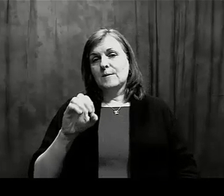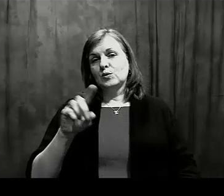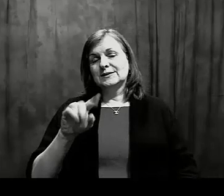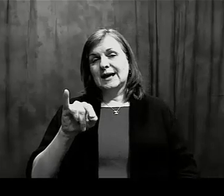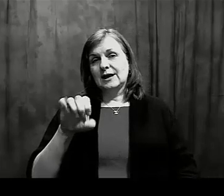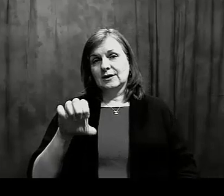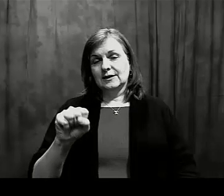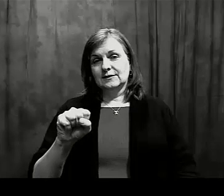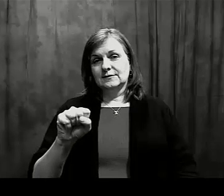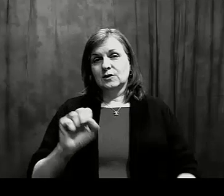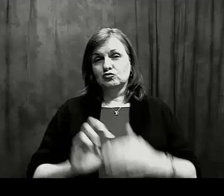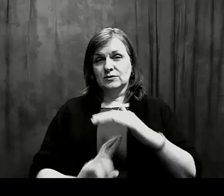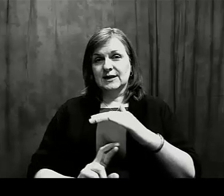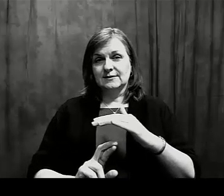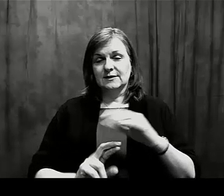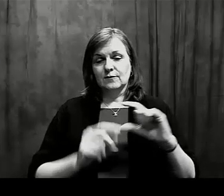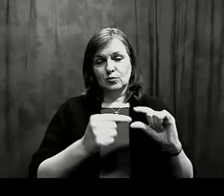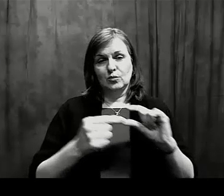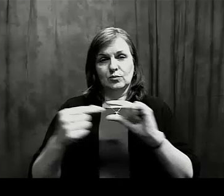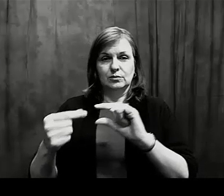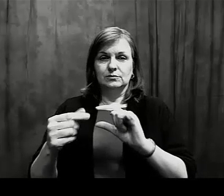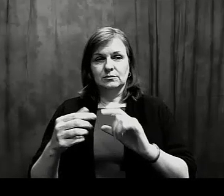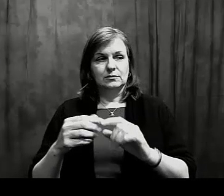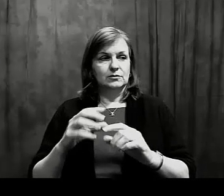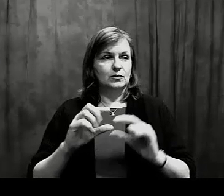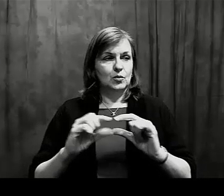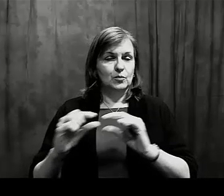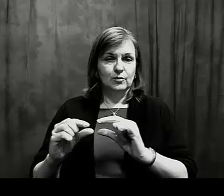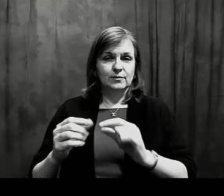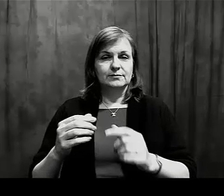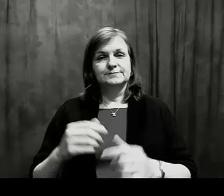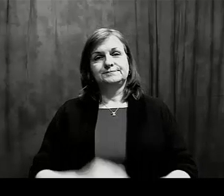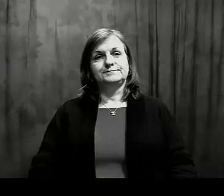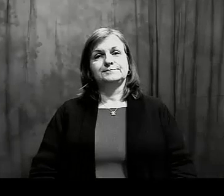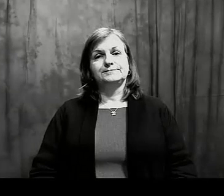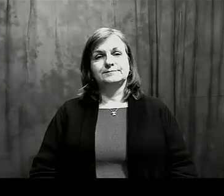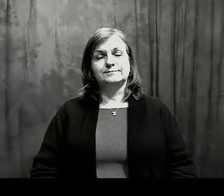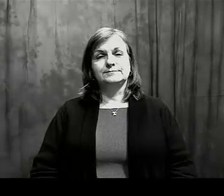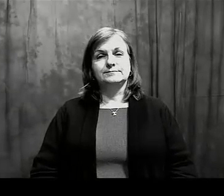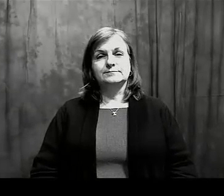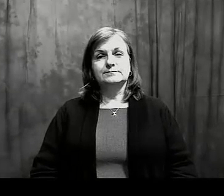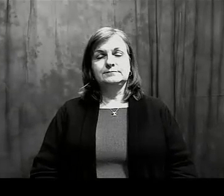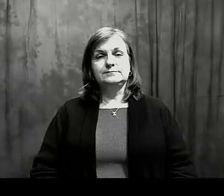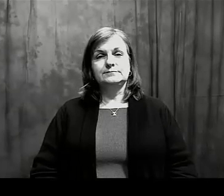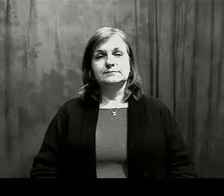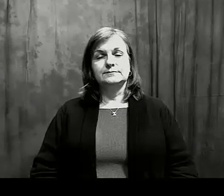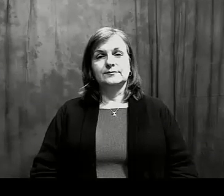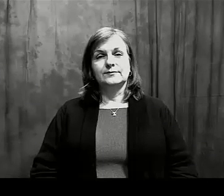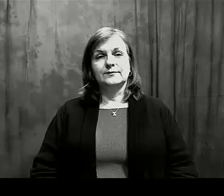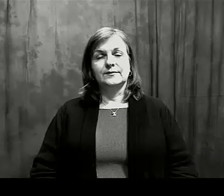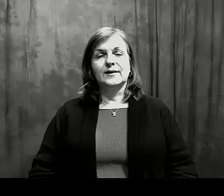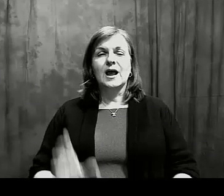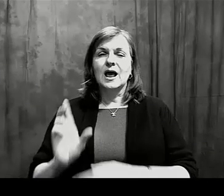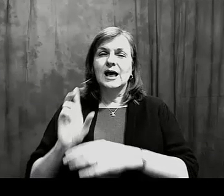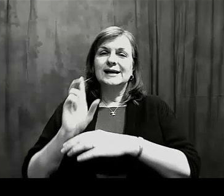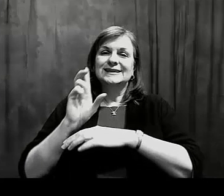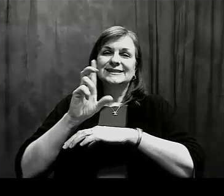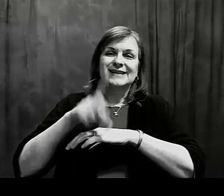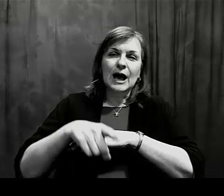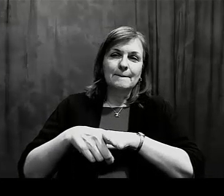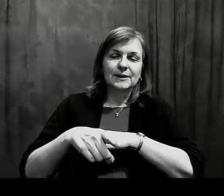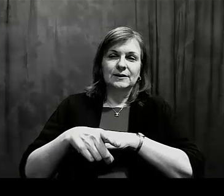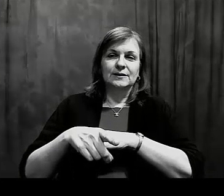you have to be homozygous recessive. You must, okay?